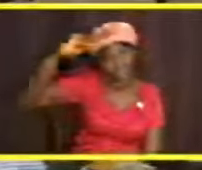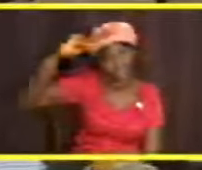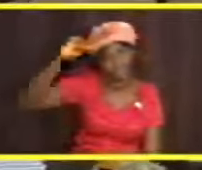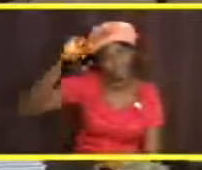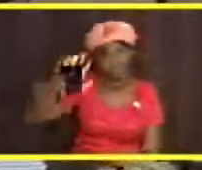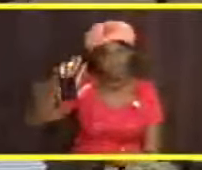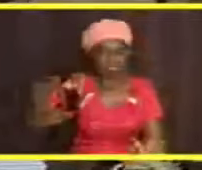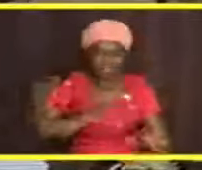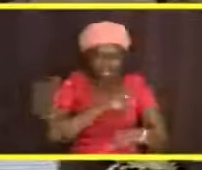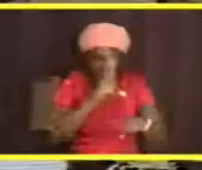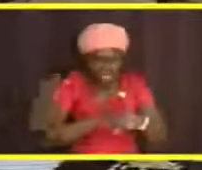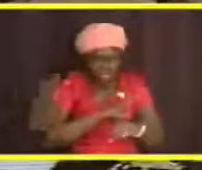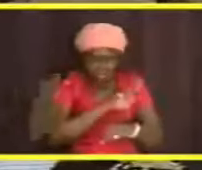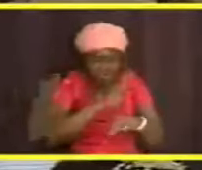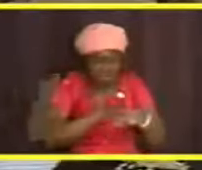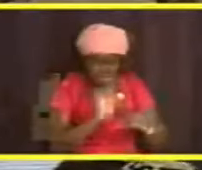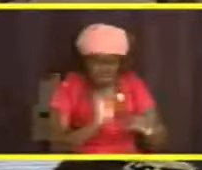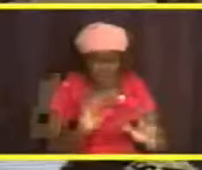by nature,